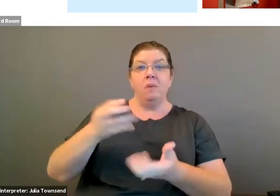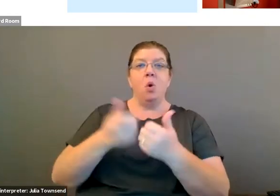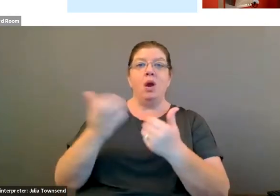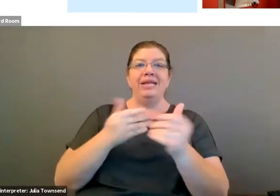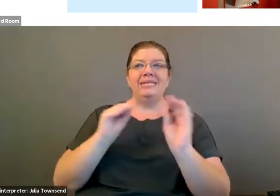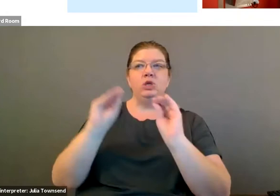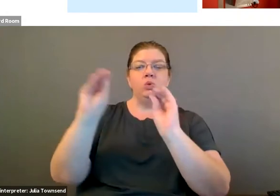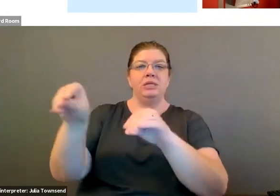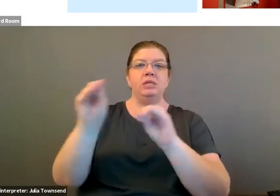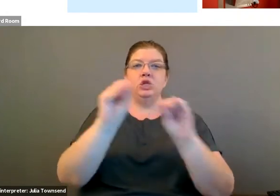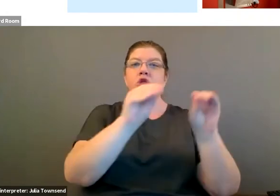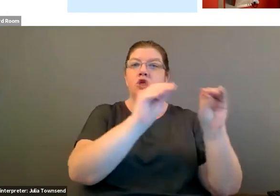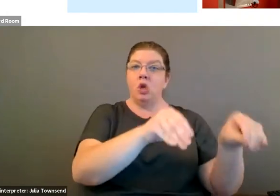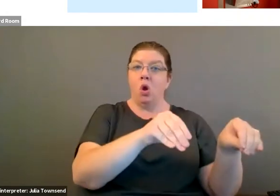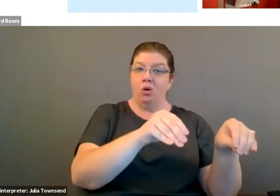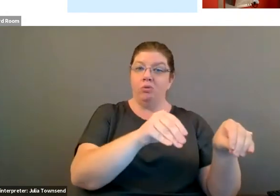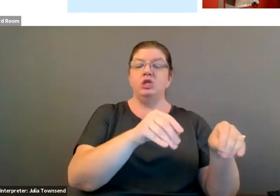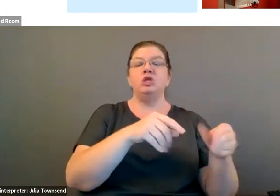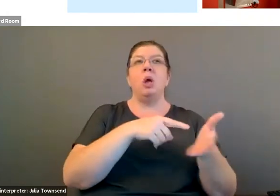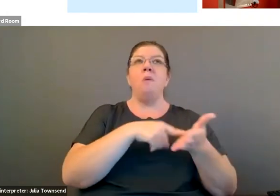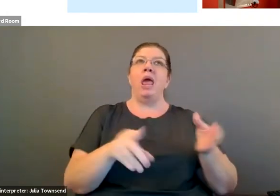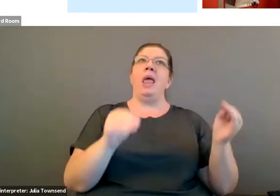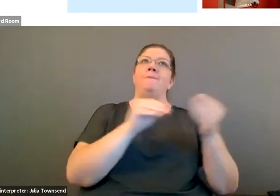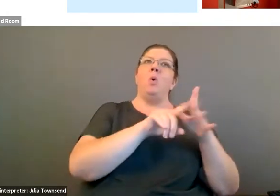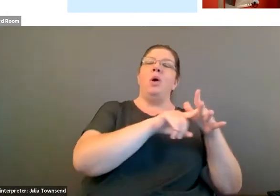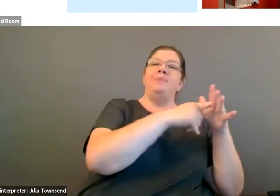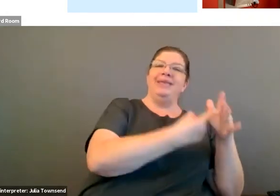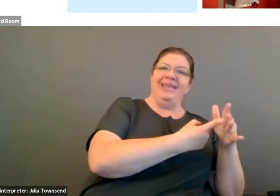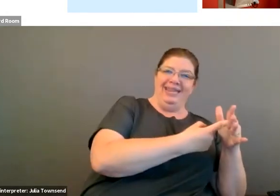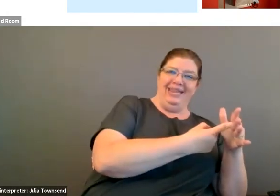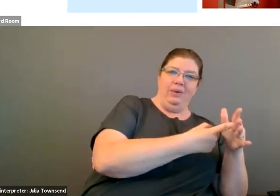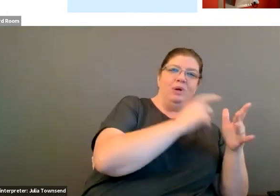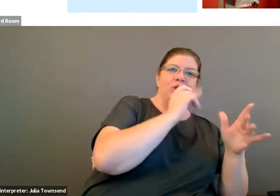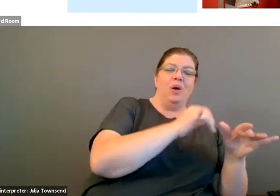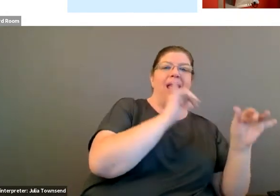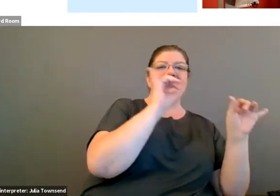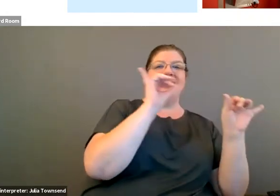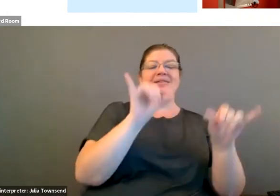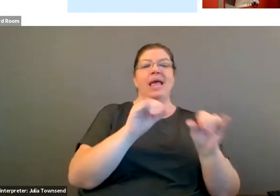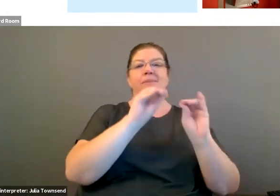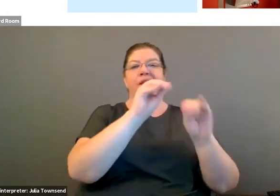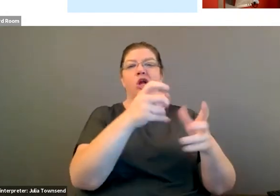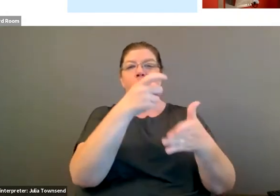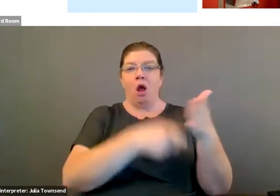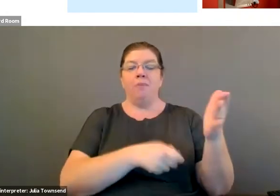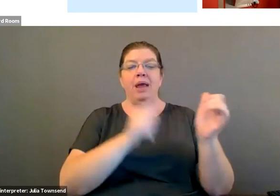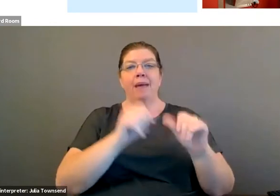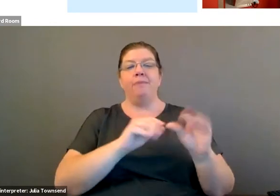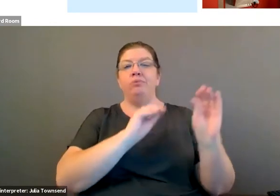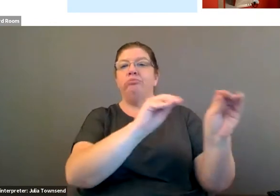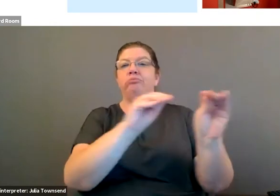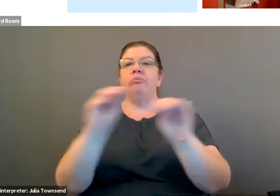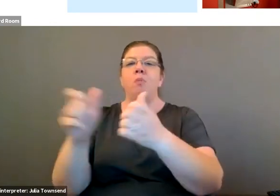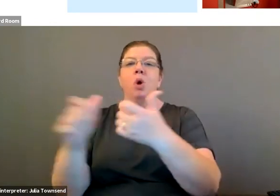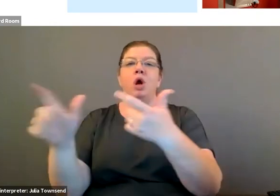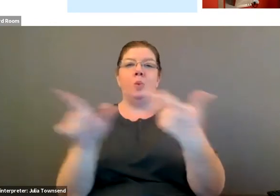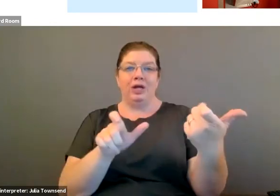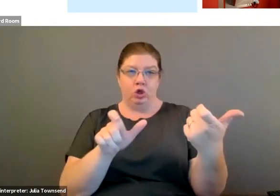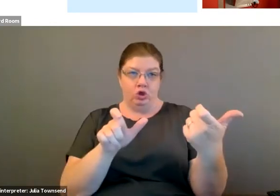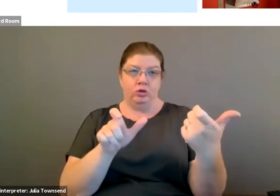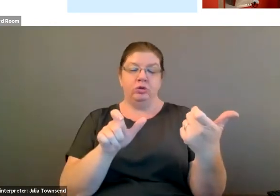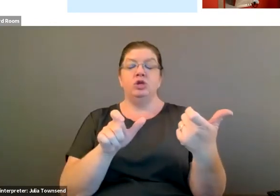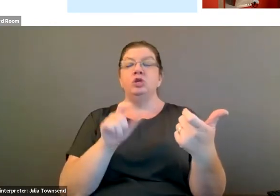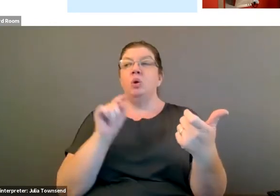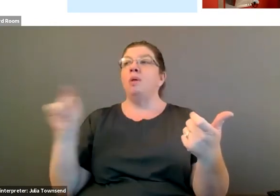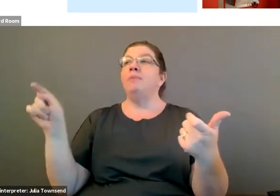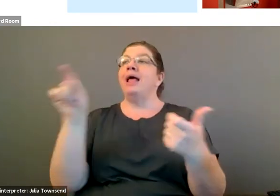install. So we pay a little more on the front end, but we don't incur the same installation costs, but we're able to get them installed quicker. So in places where